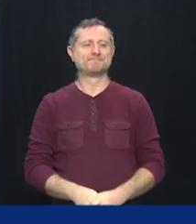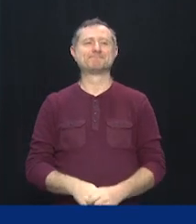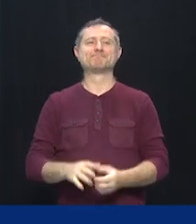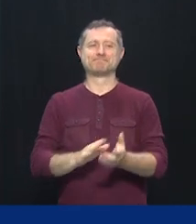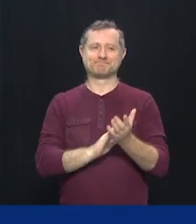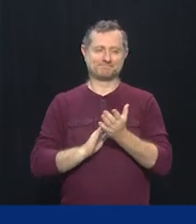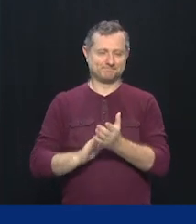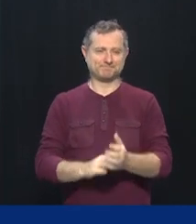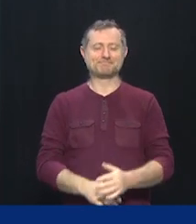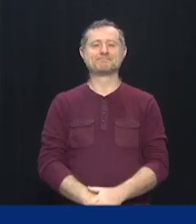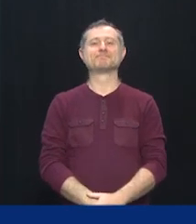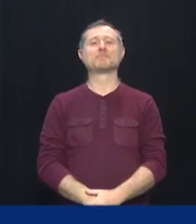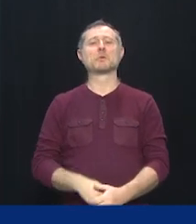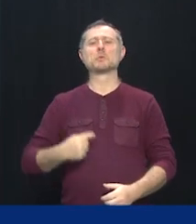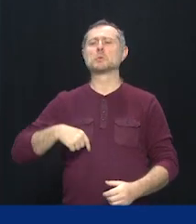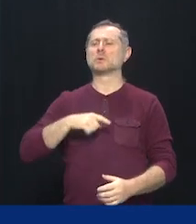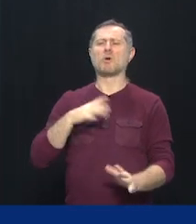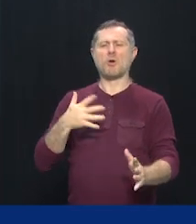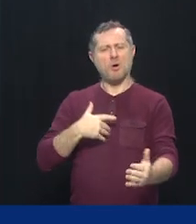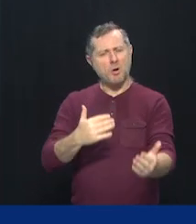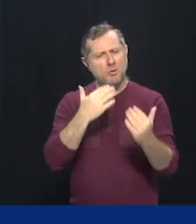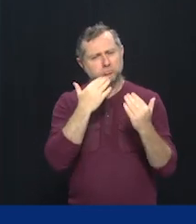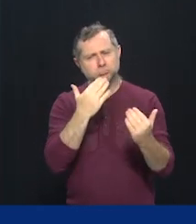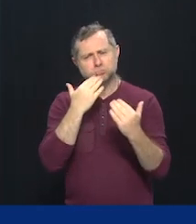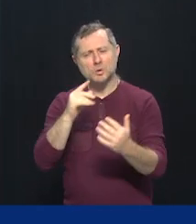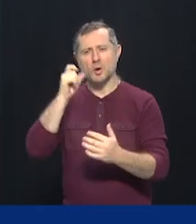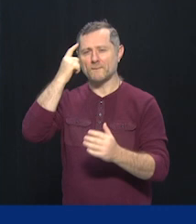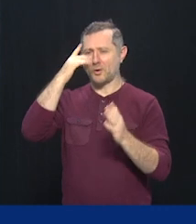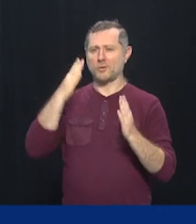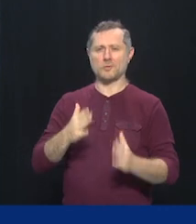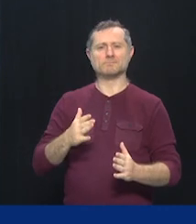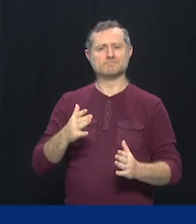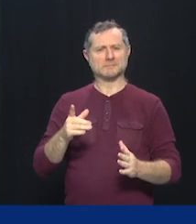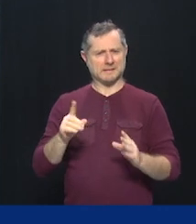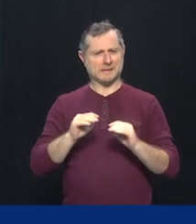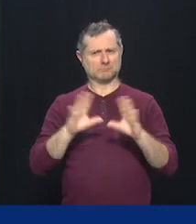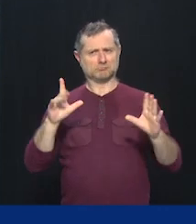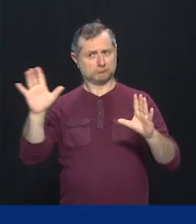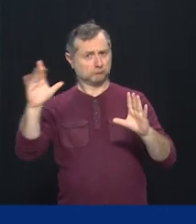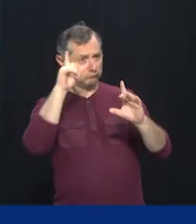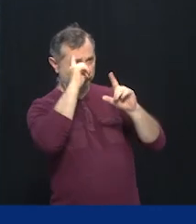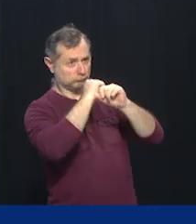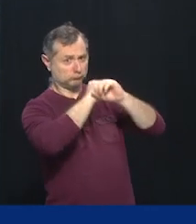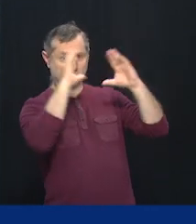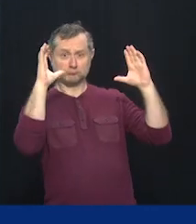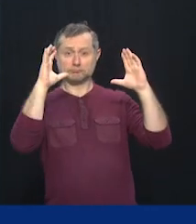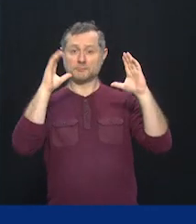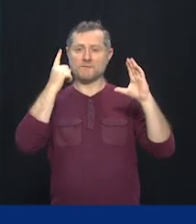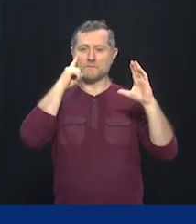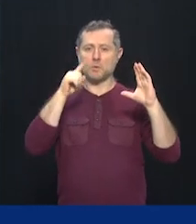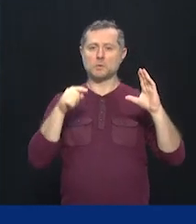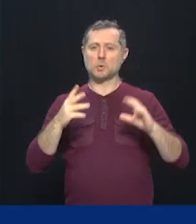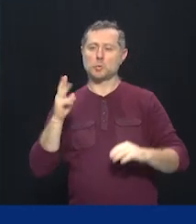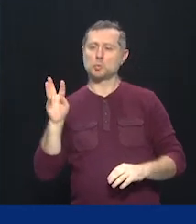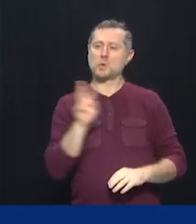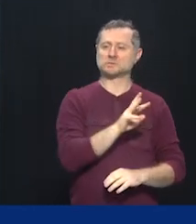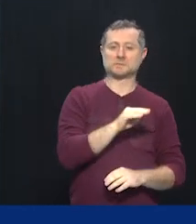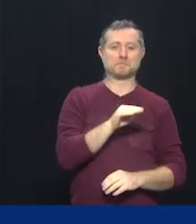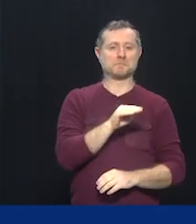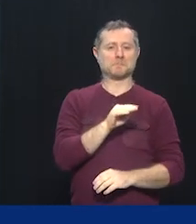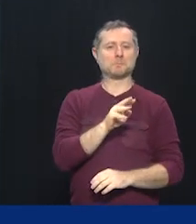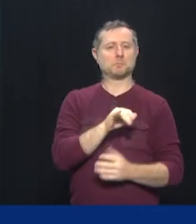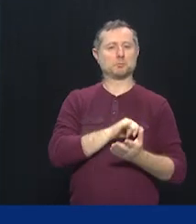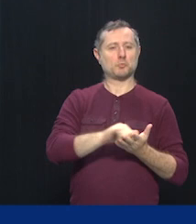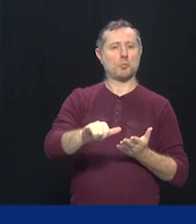We are extremely grateful for Governor Hochul's clear-eyed vision for the Western New York and our